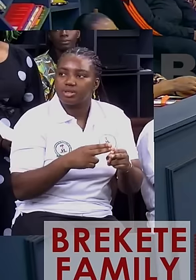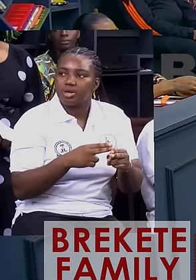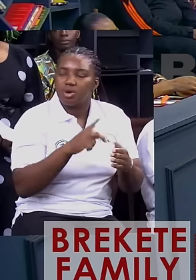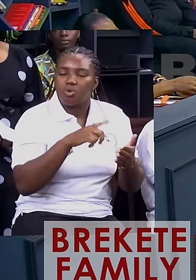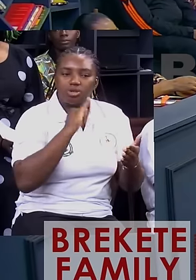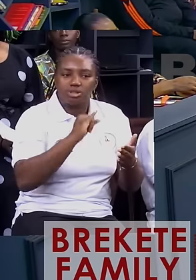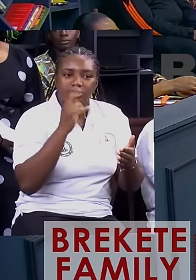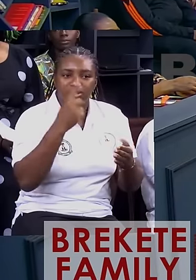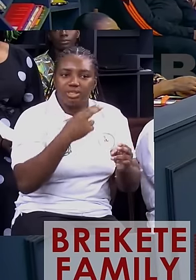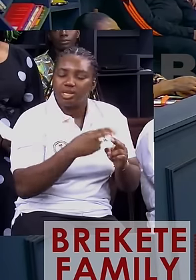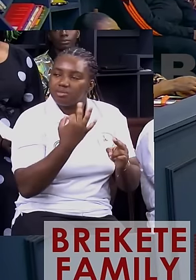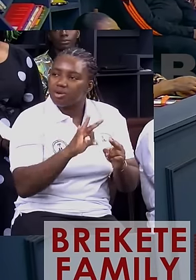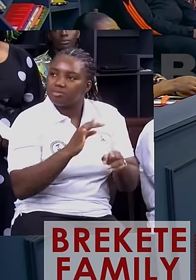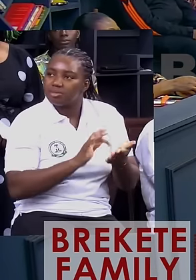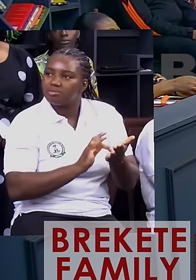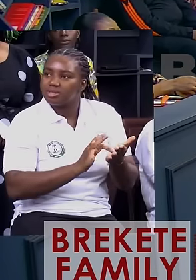This drug,